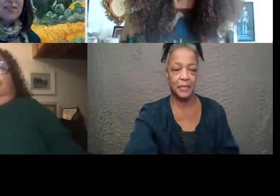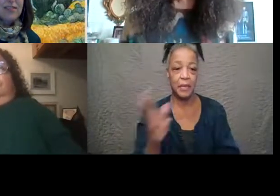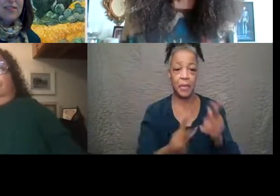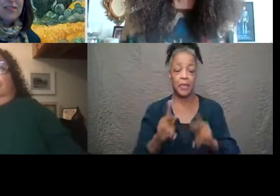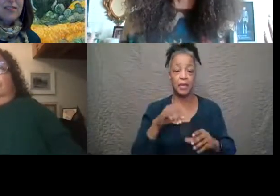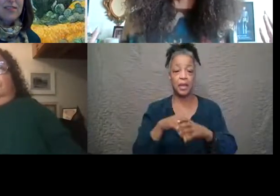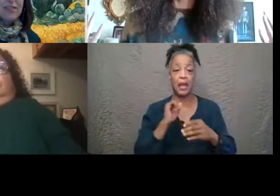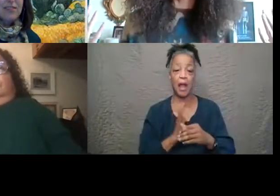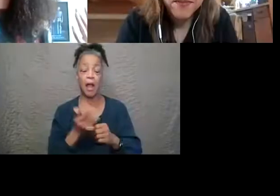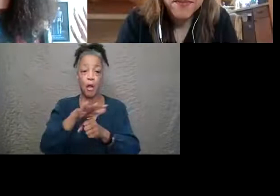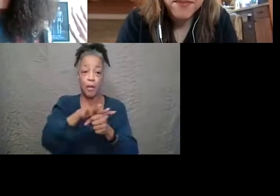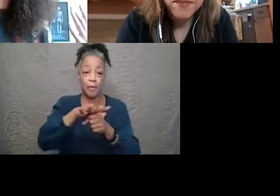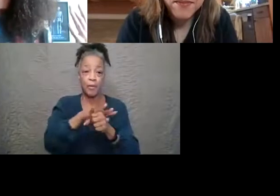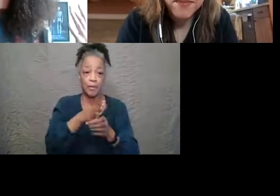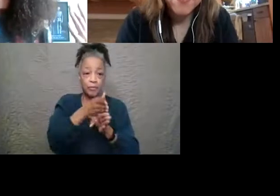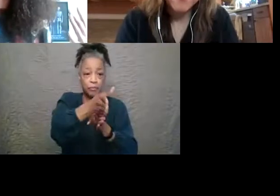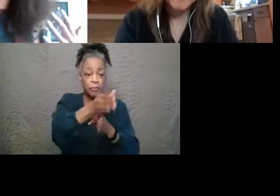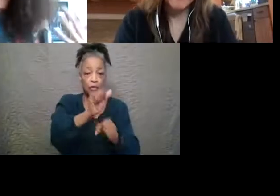looking around